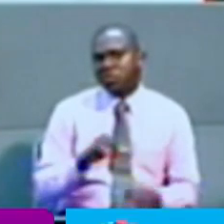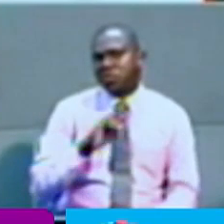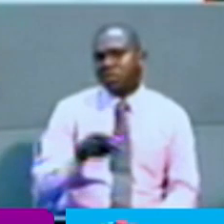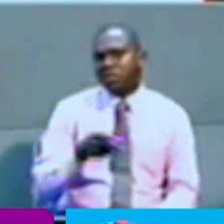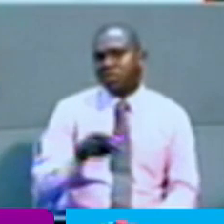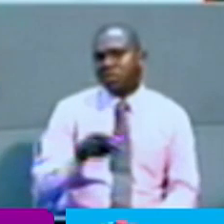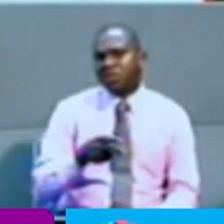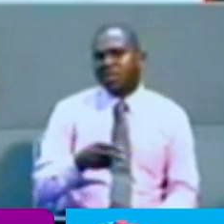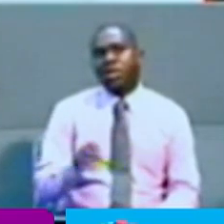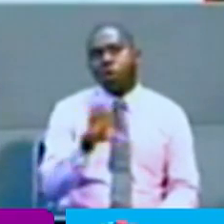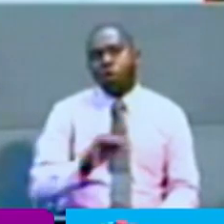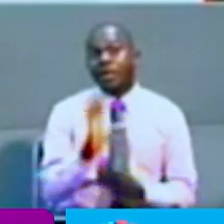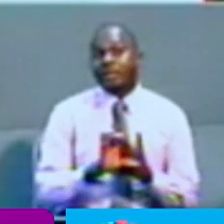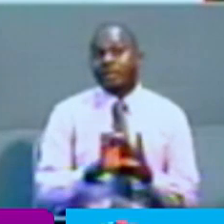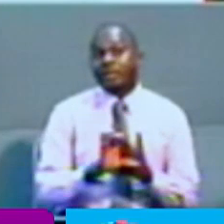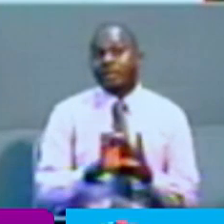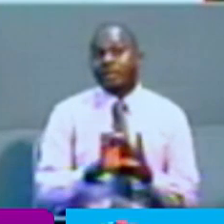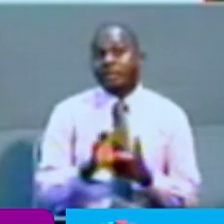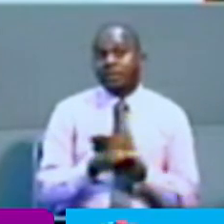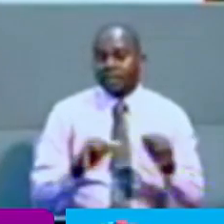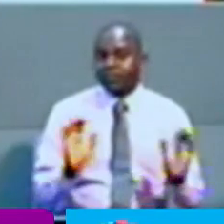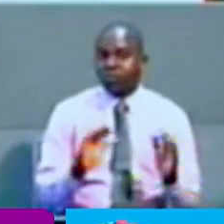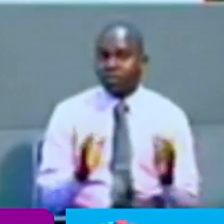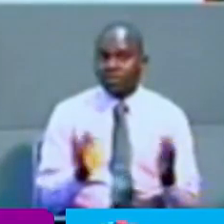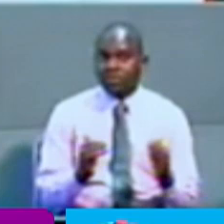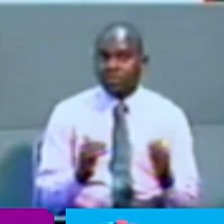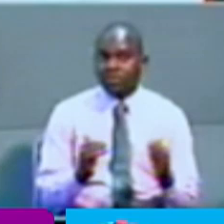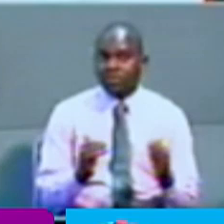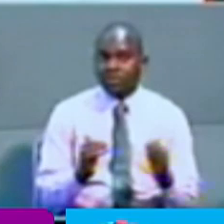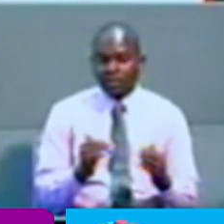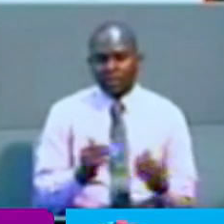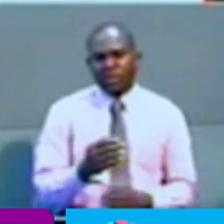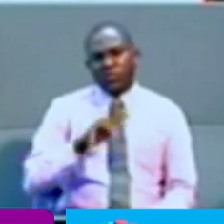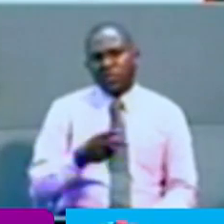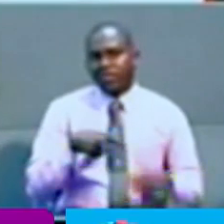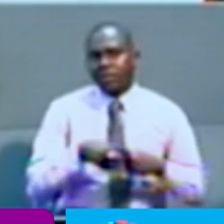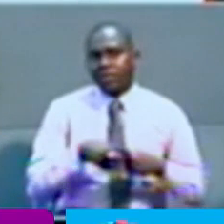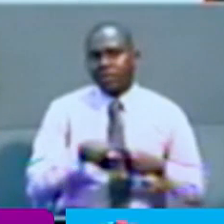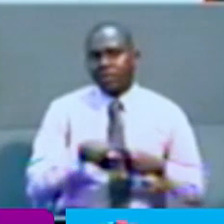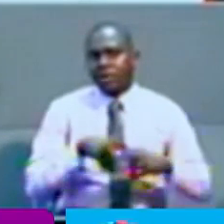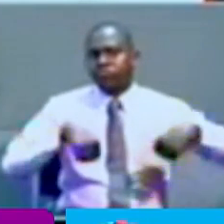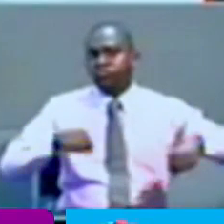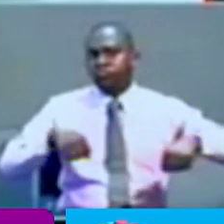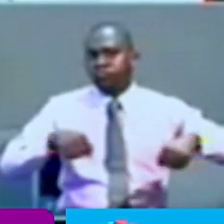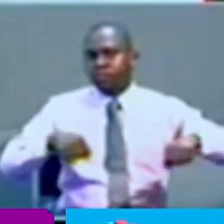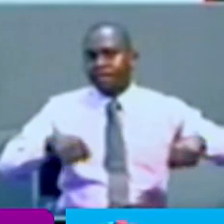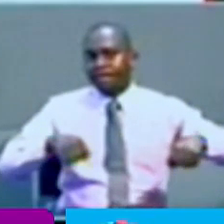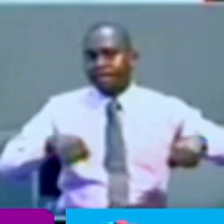country. So we can mobilize 2,000 motorcycles